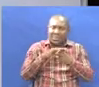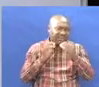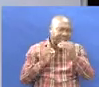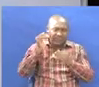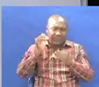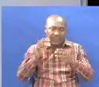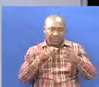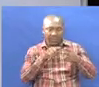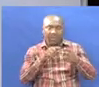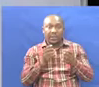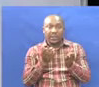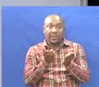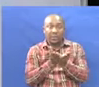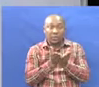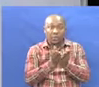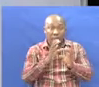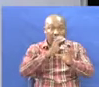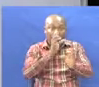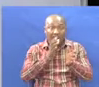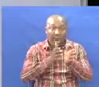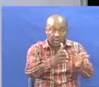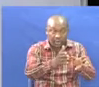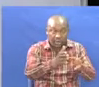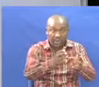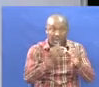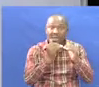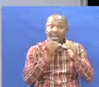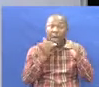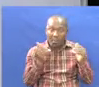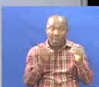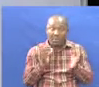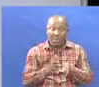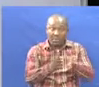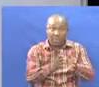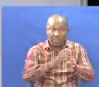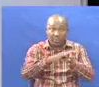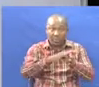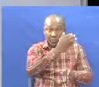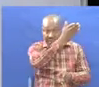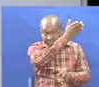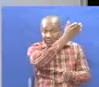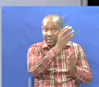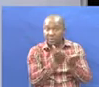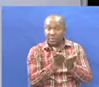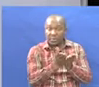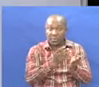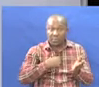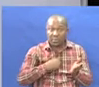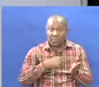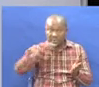is used in the school laboratory, the common method we are using to prepare oxygen at our